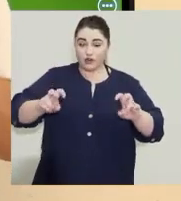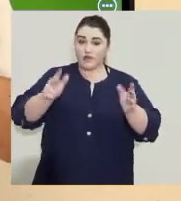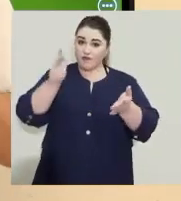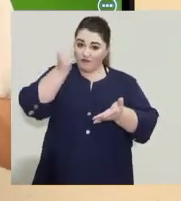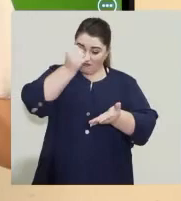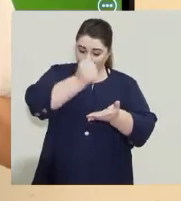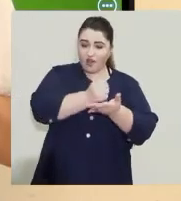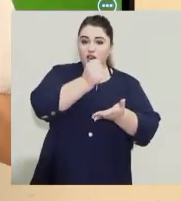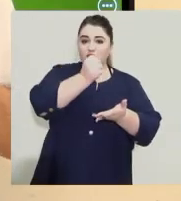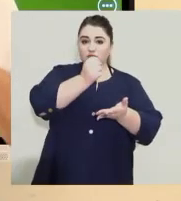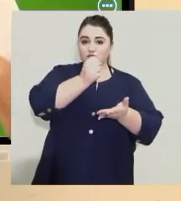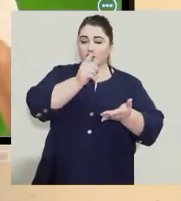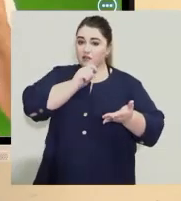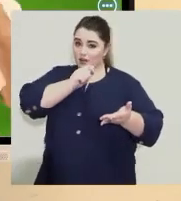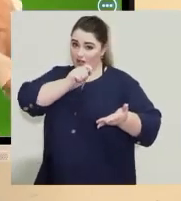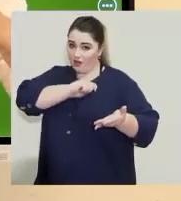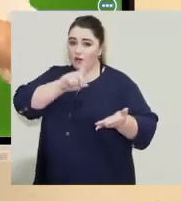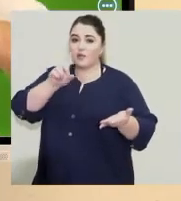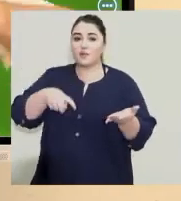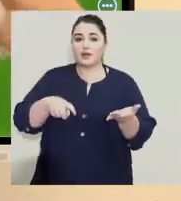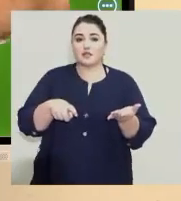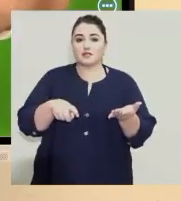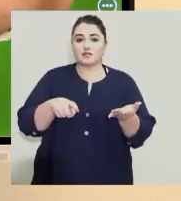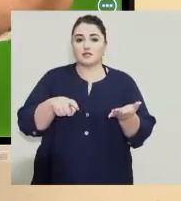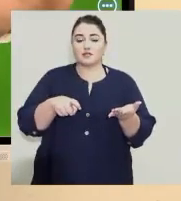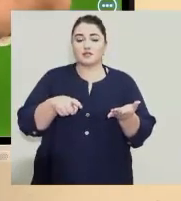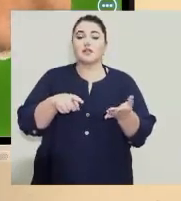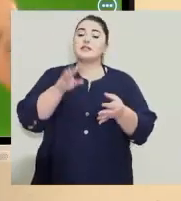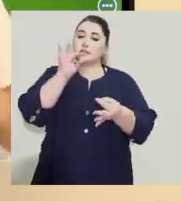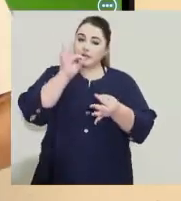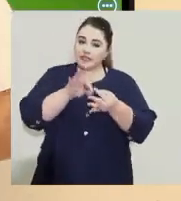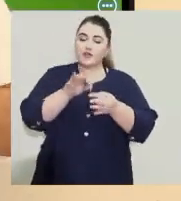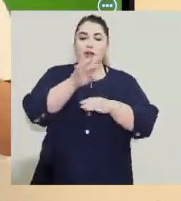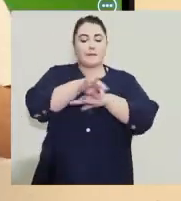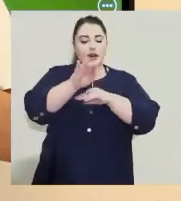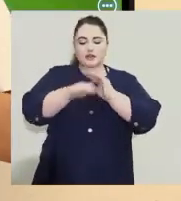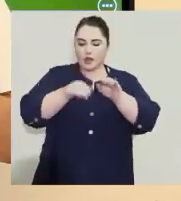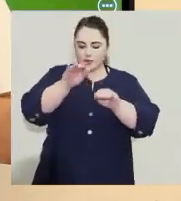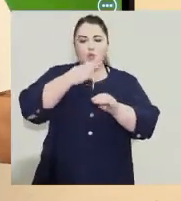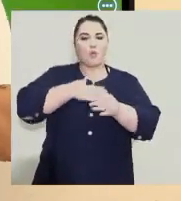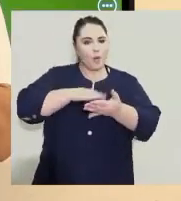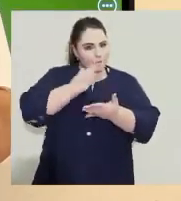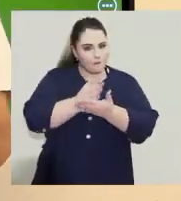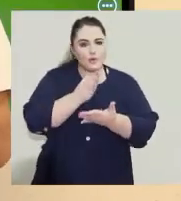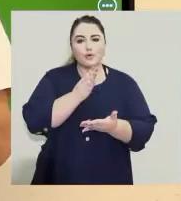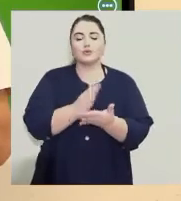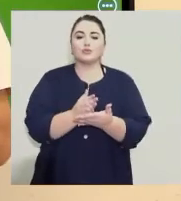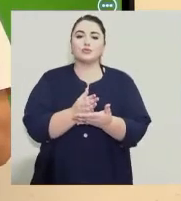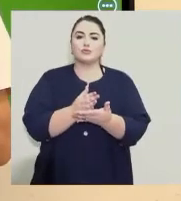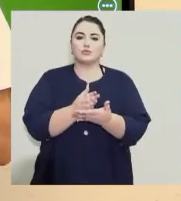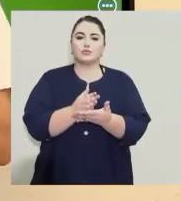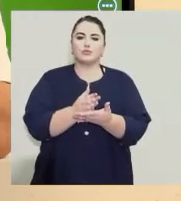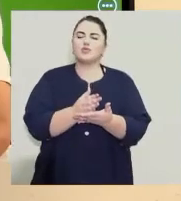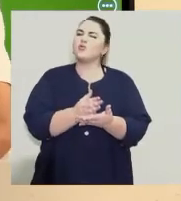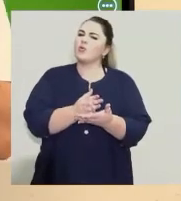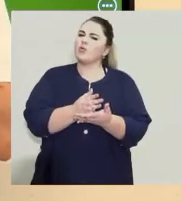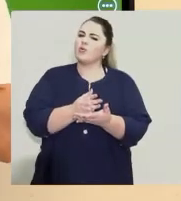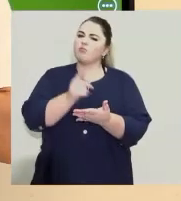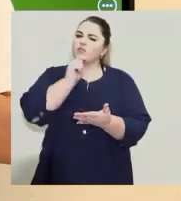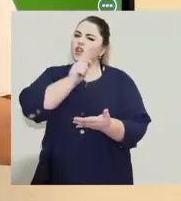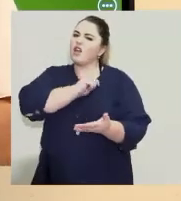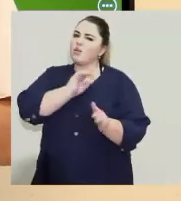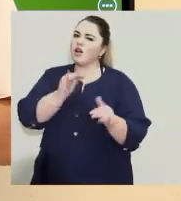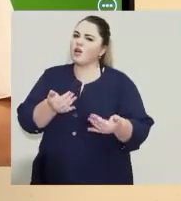and reliable. In your planning steps, you want to ensure that already. So what can make it reliable? Do you think